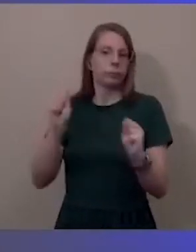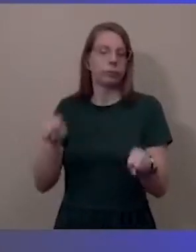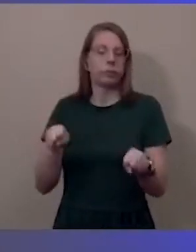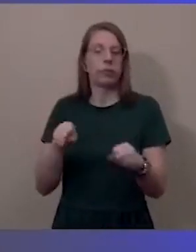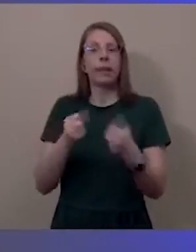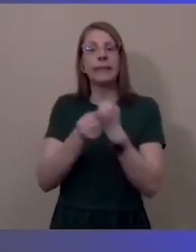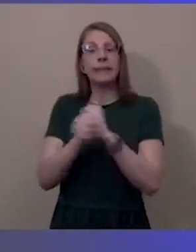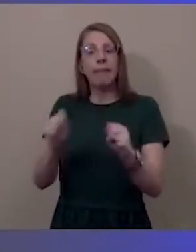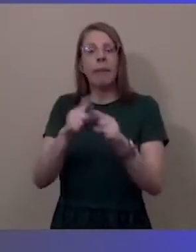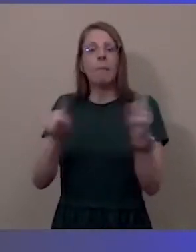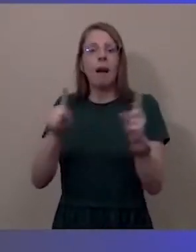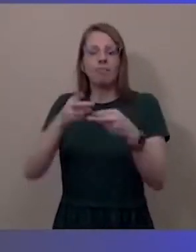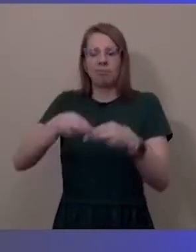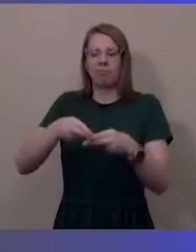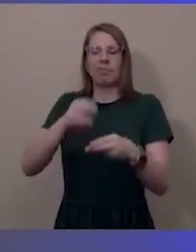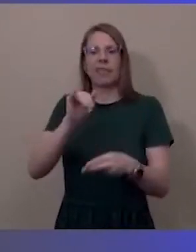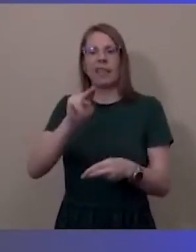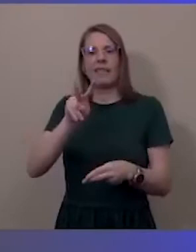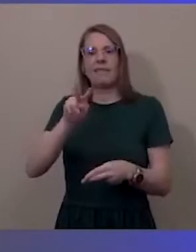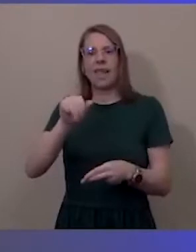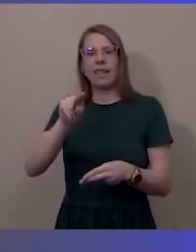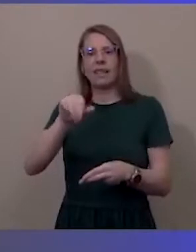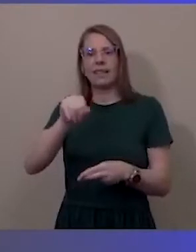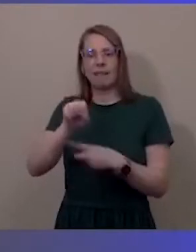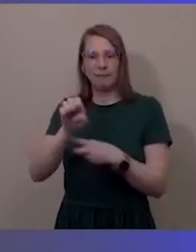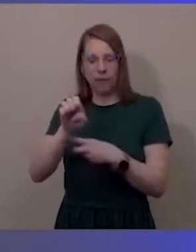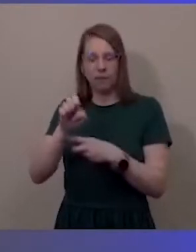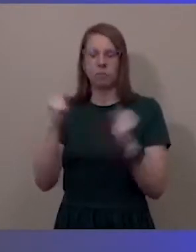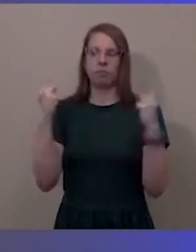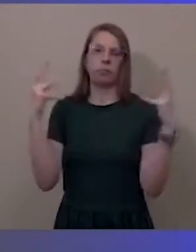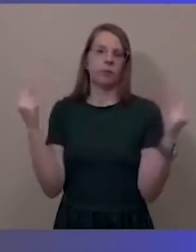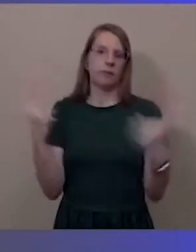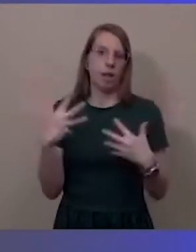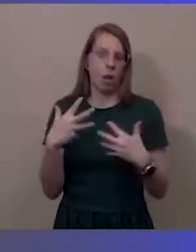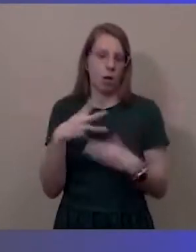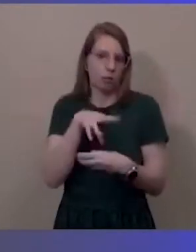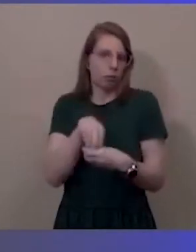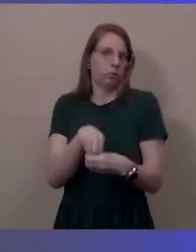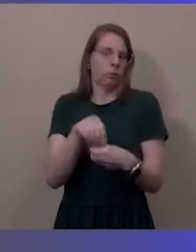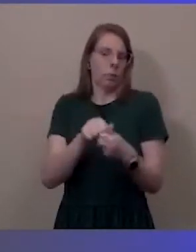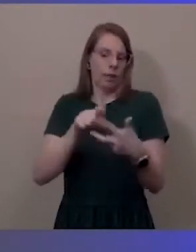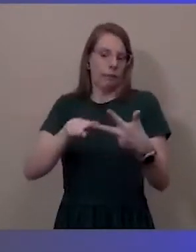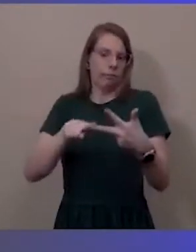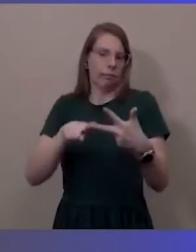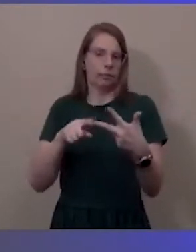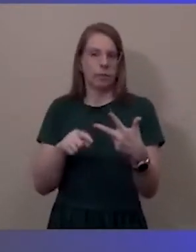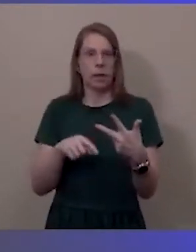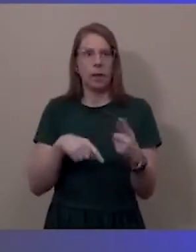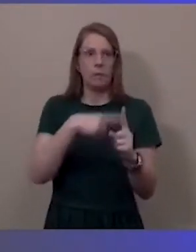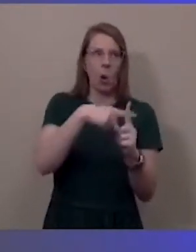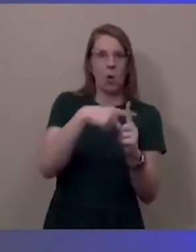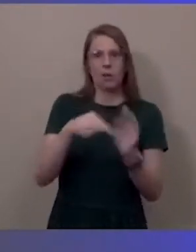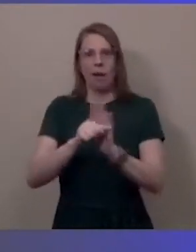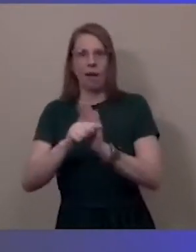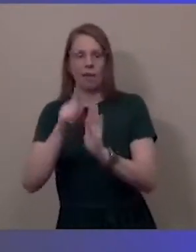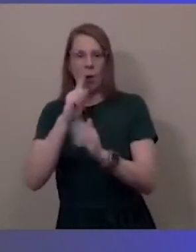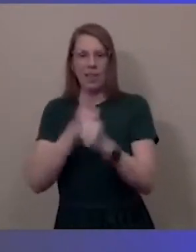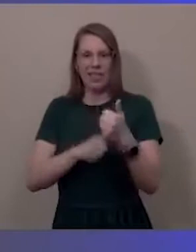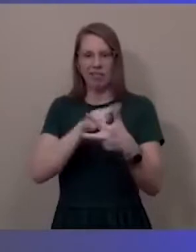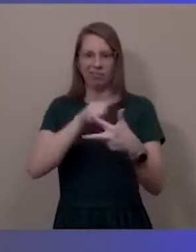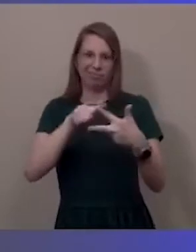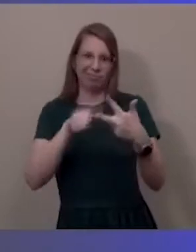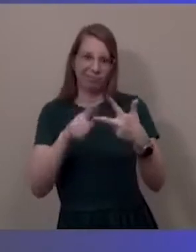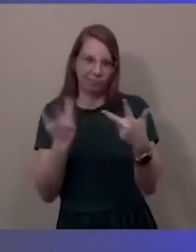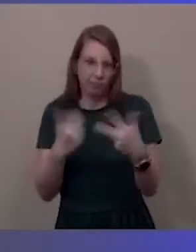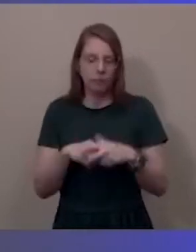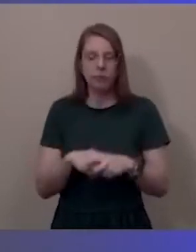it's invasive, and there's a lot of fear around that. And so 2 ways to do it, pros and cons to each one. And but